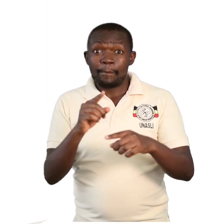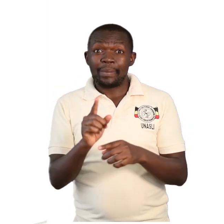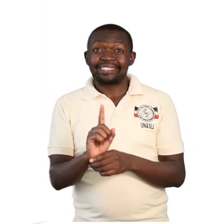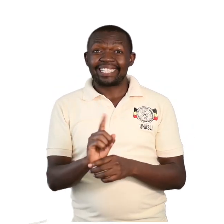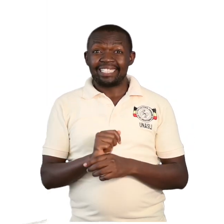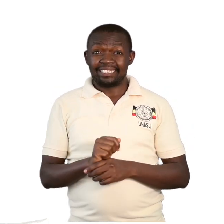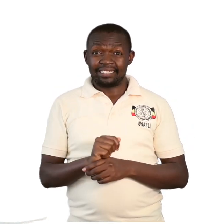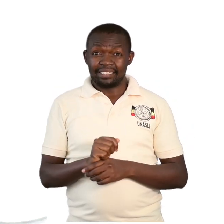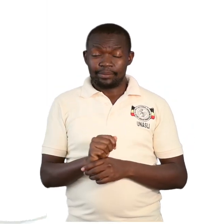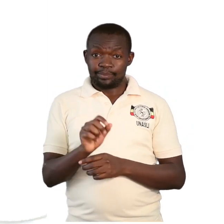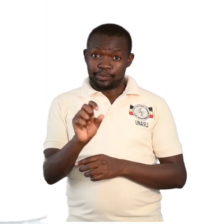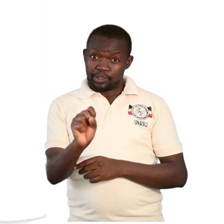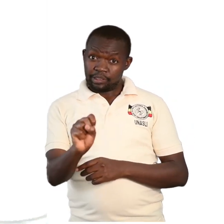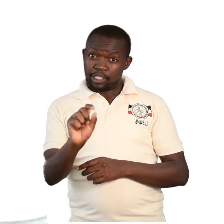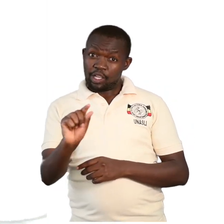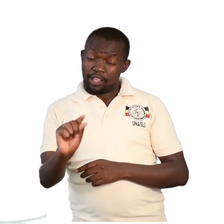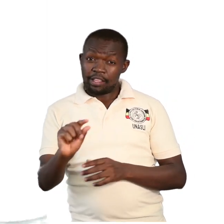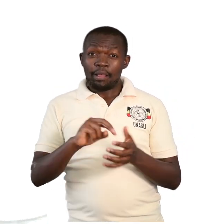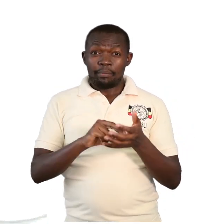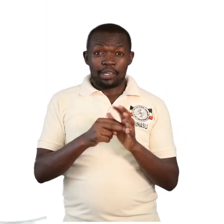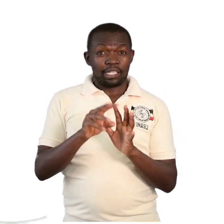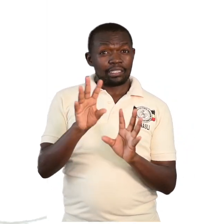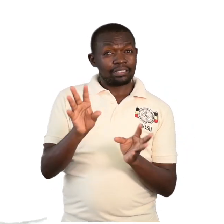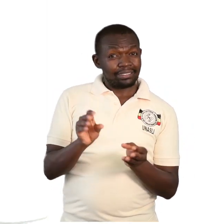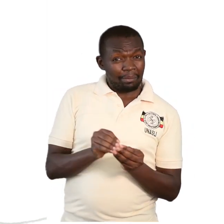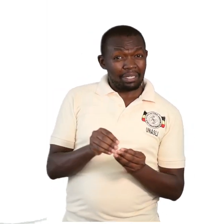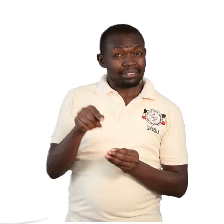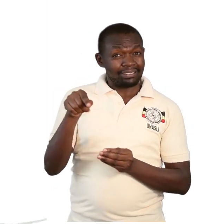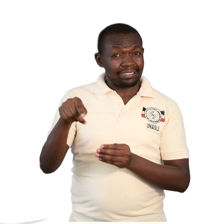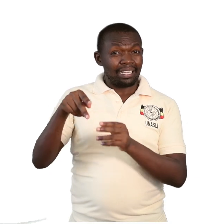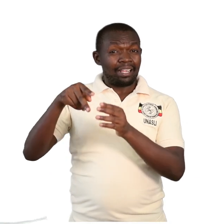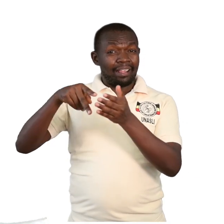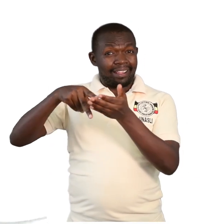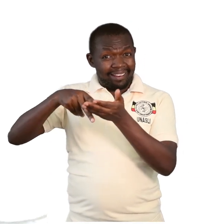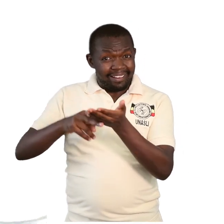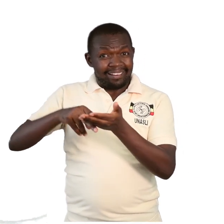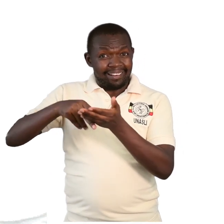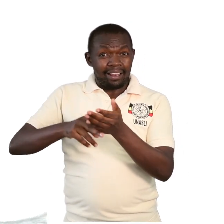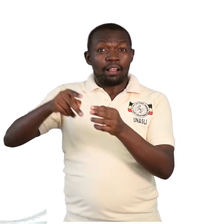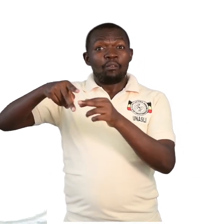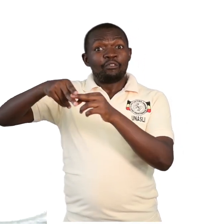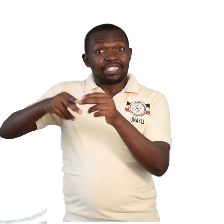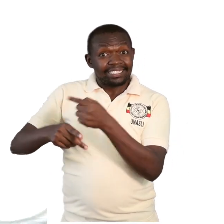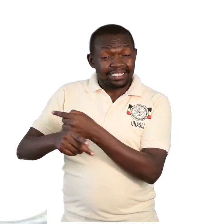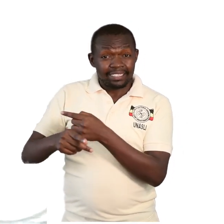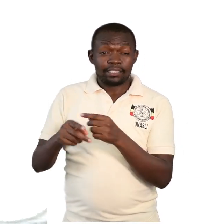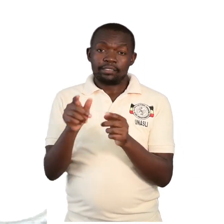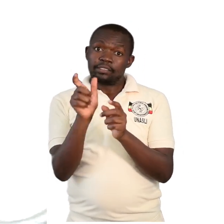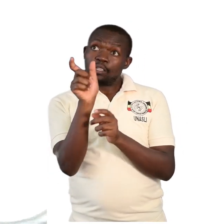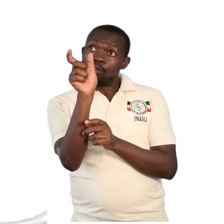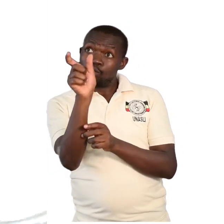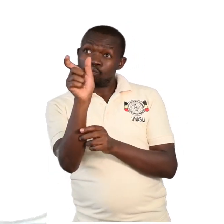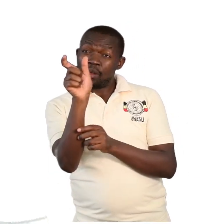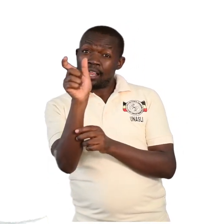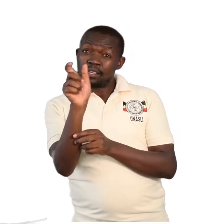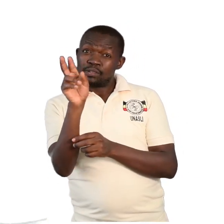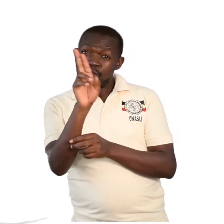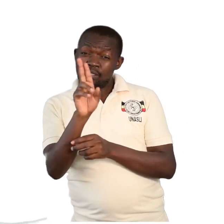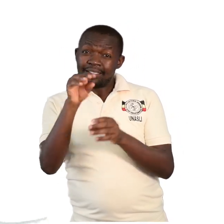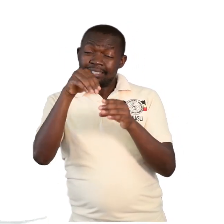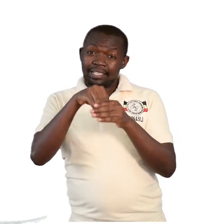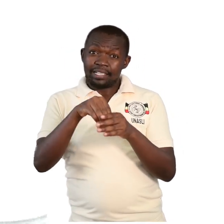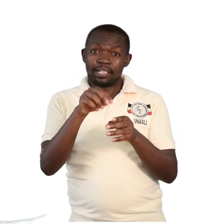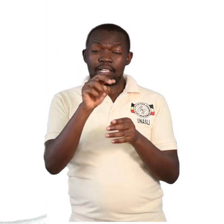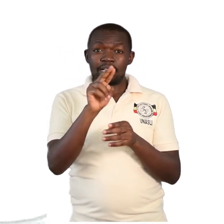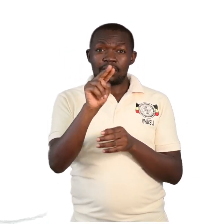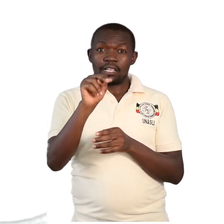So in summary, we are going to say in physics, the term used for distance covered in a unit